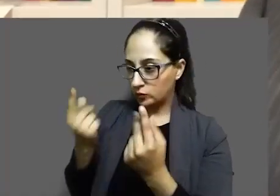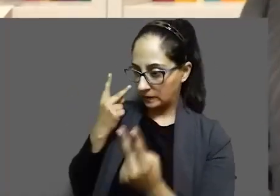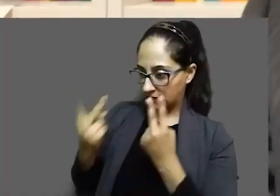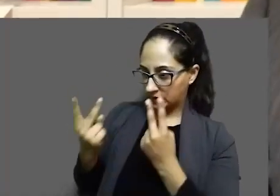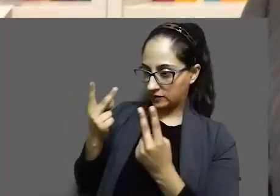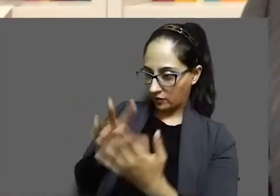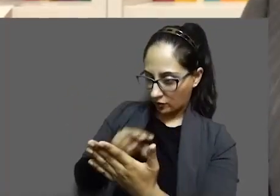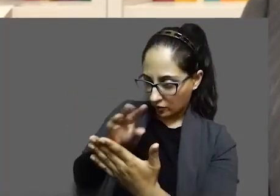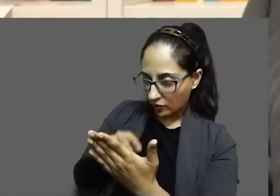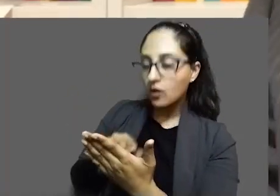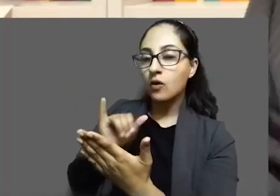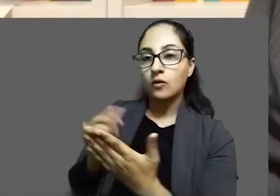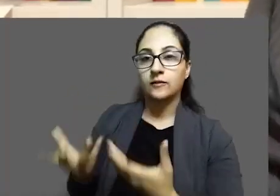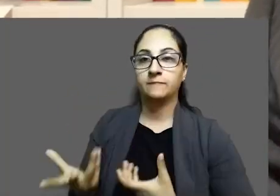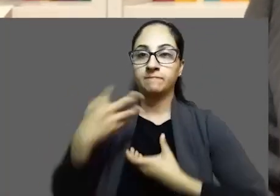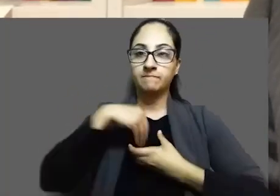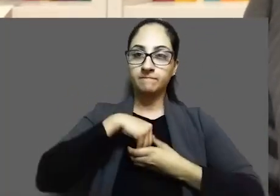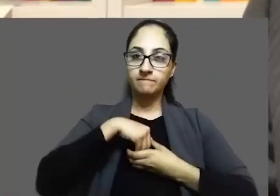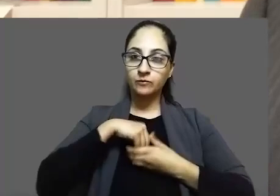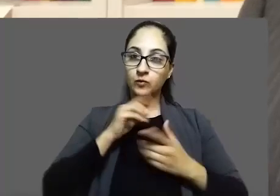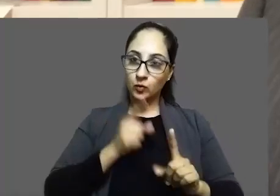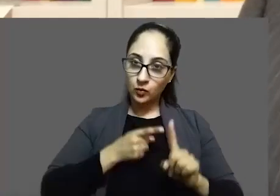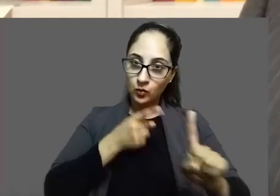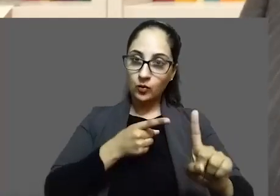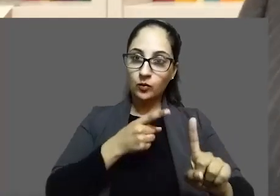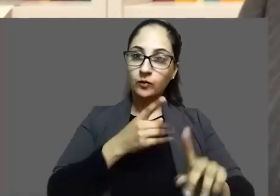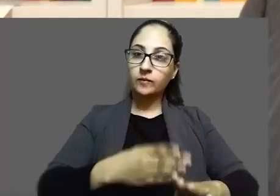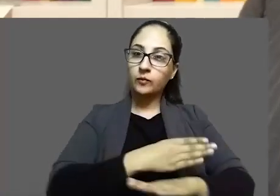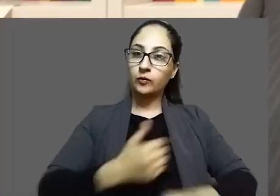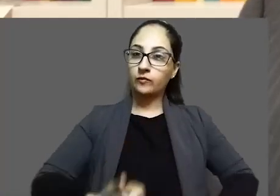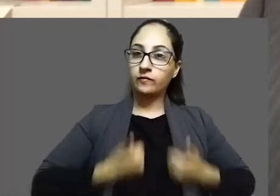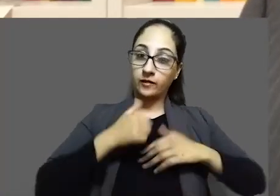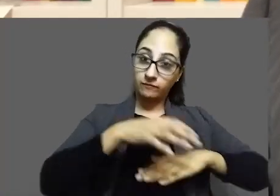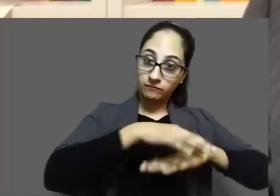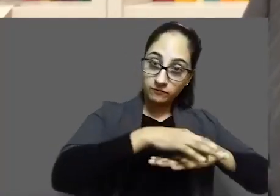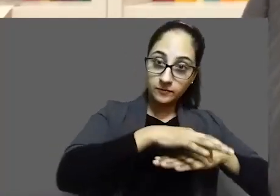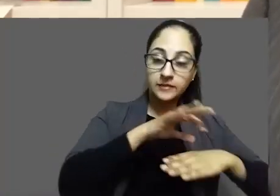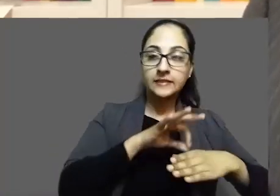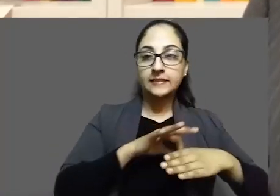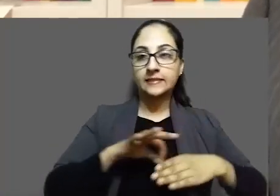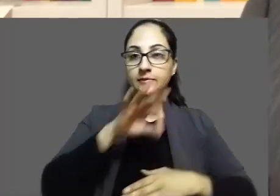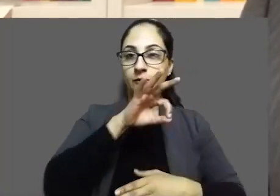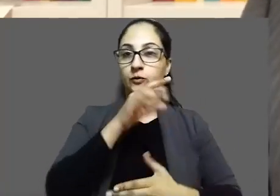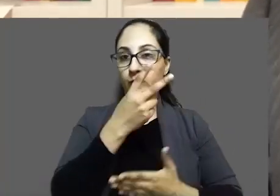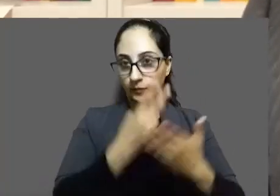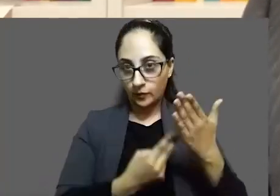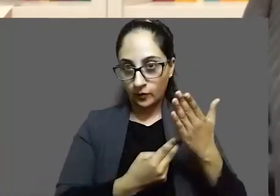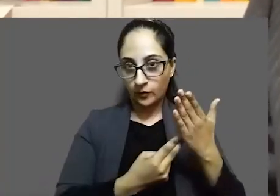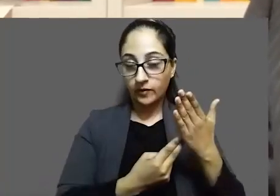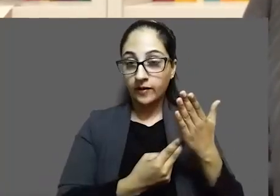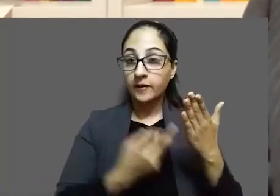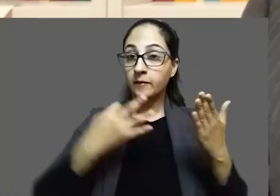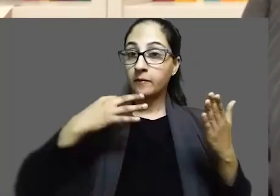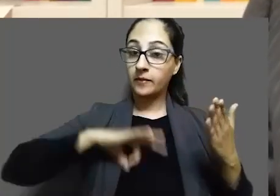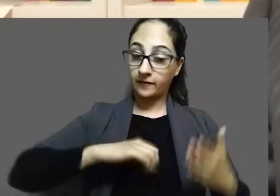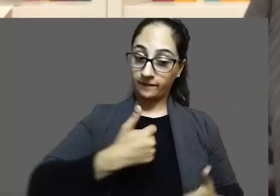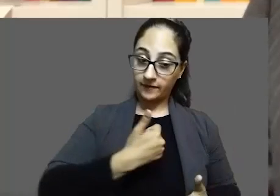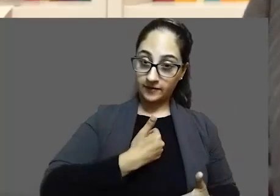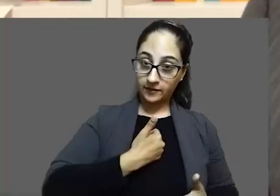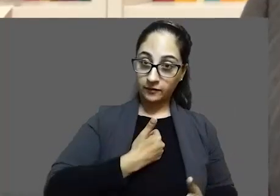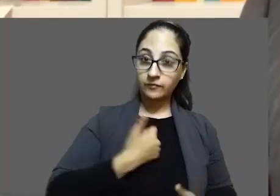to recommit ourselves to bettering ourselves, both materially and spiritually, for the sake of ourselves,